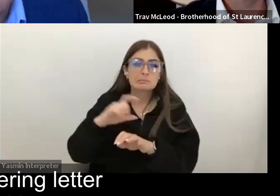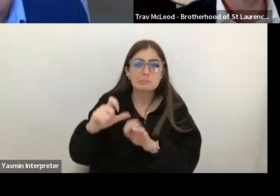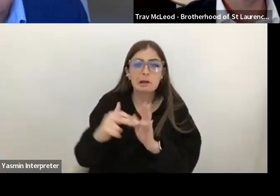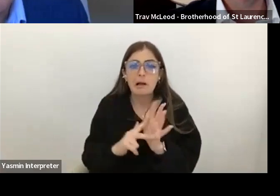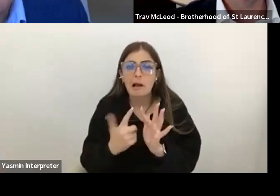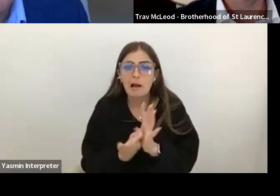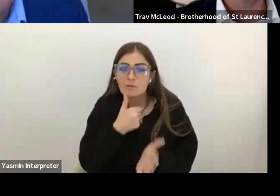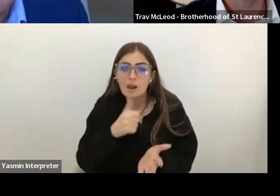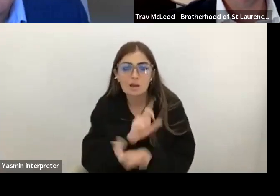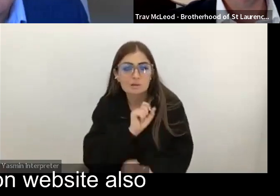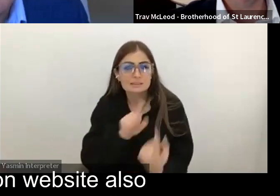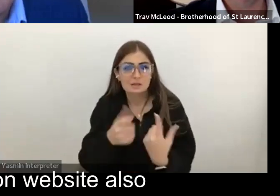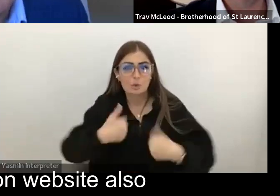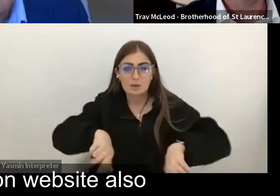us.